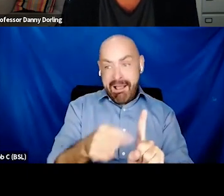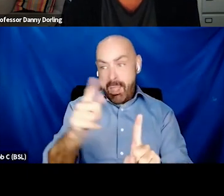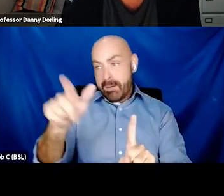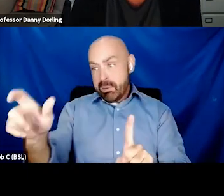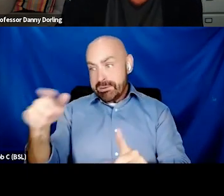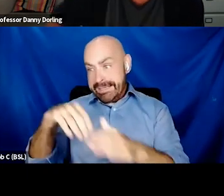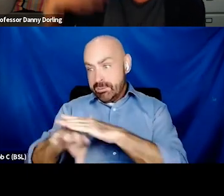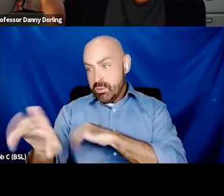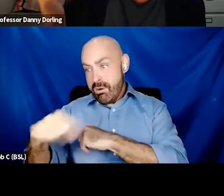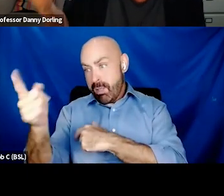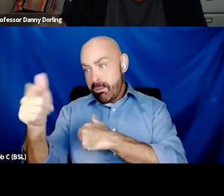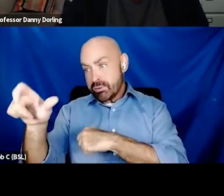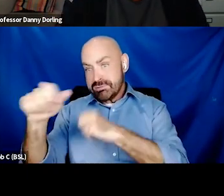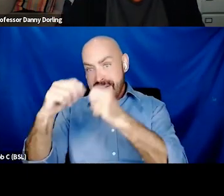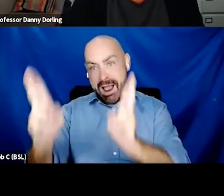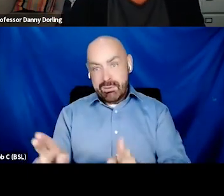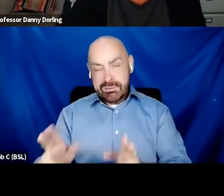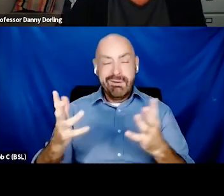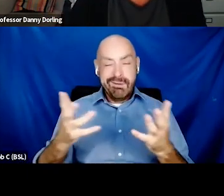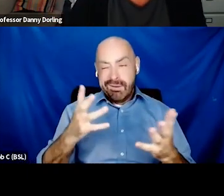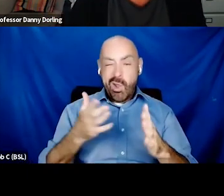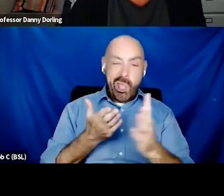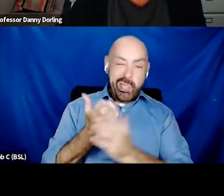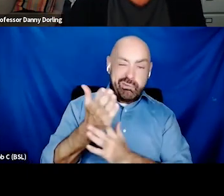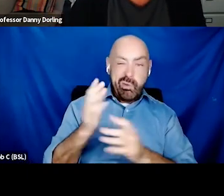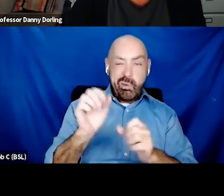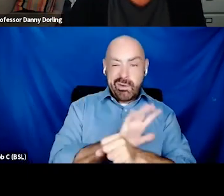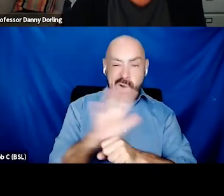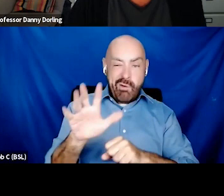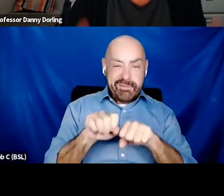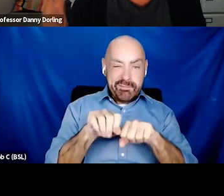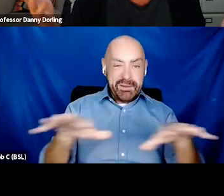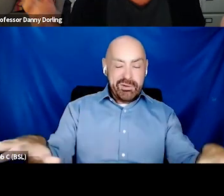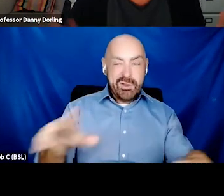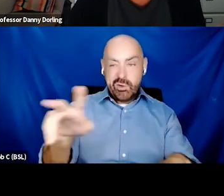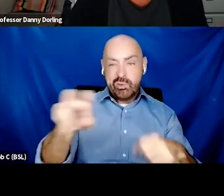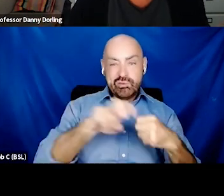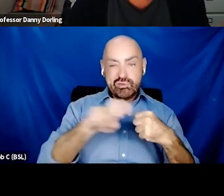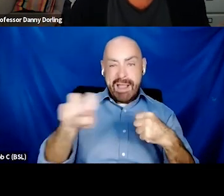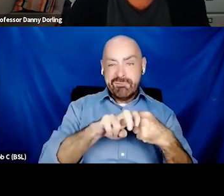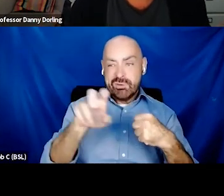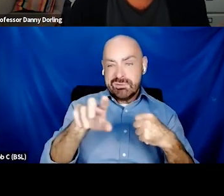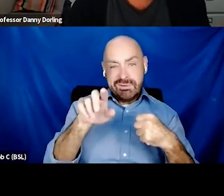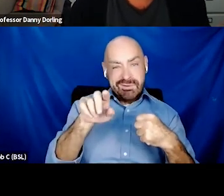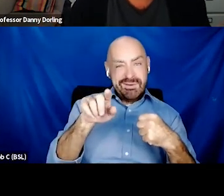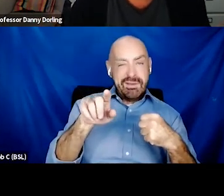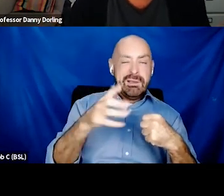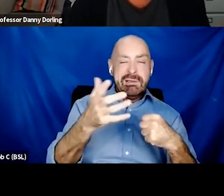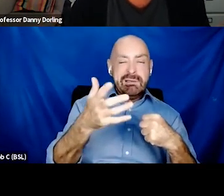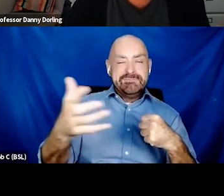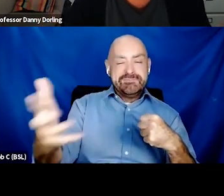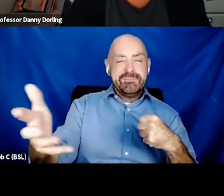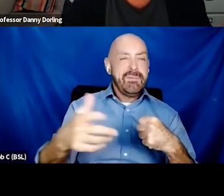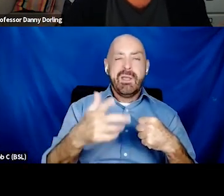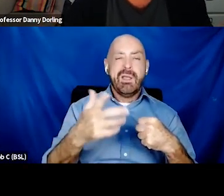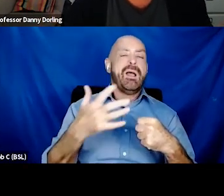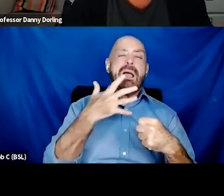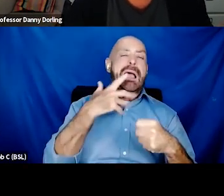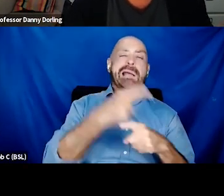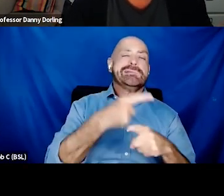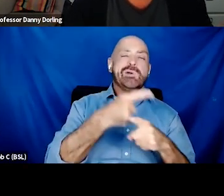household during particular periods? Have you travelled out? I can talk about it endlessly.